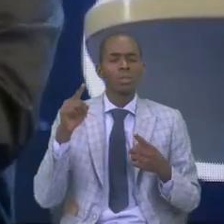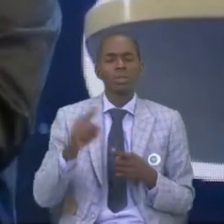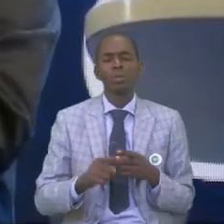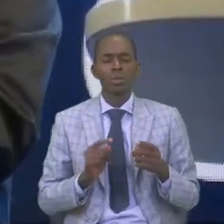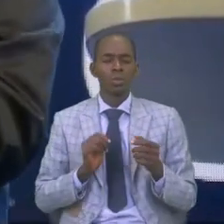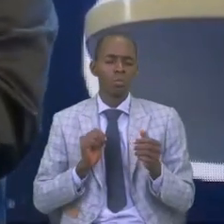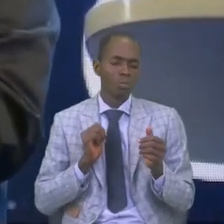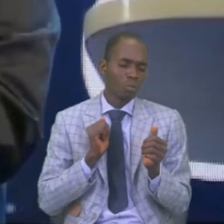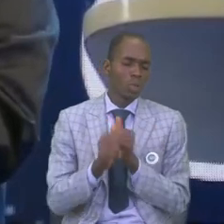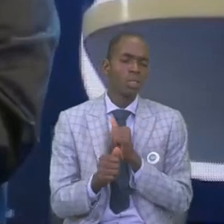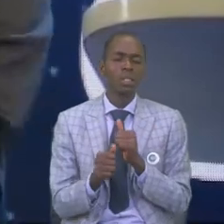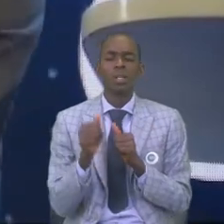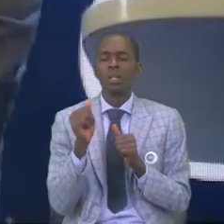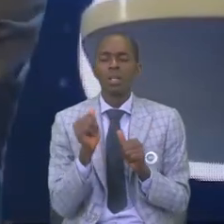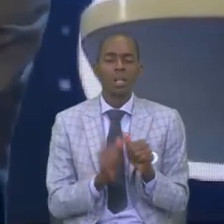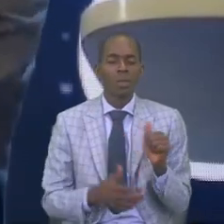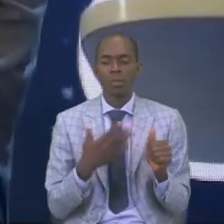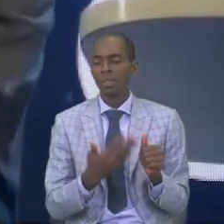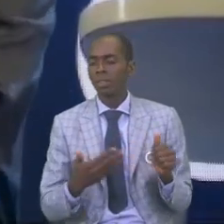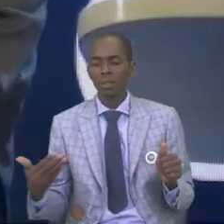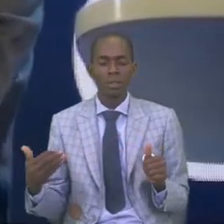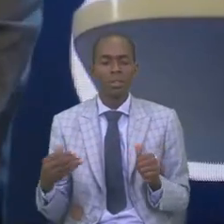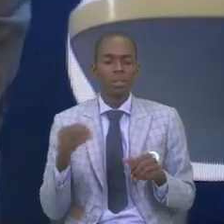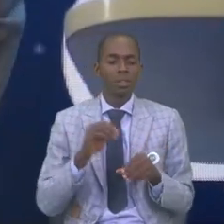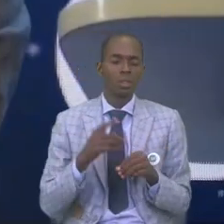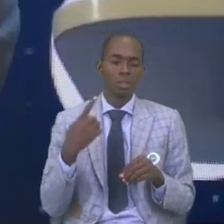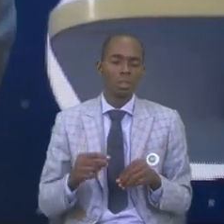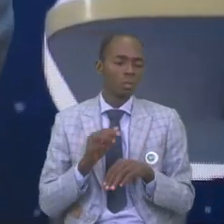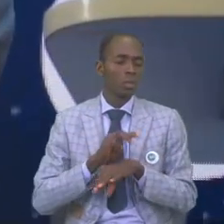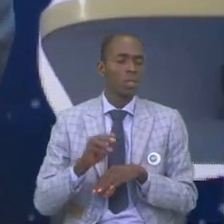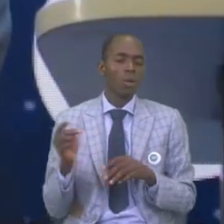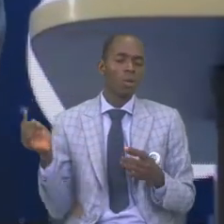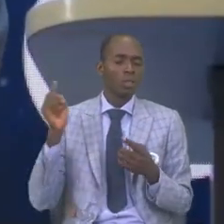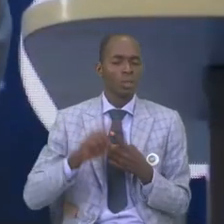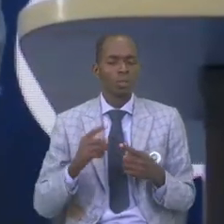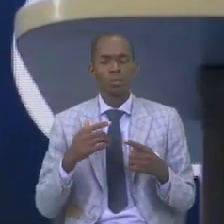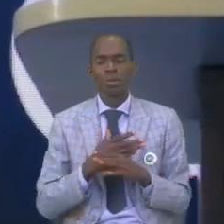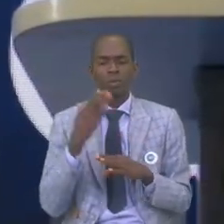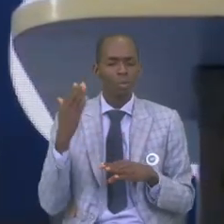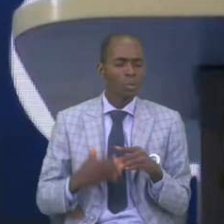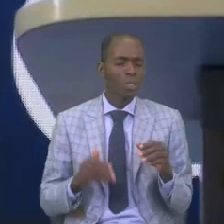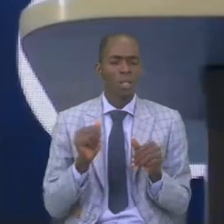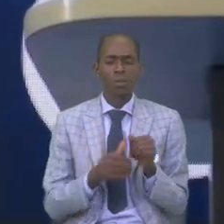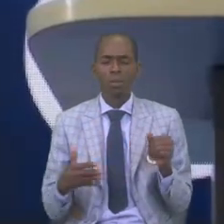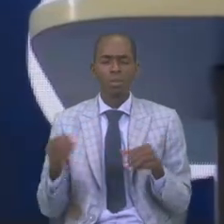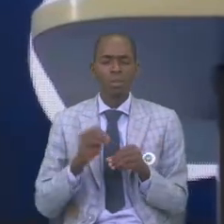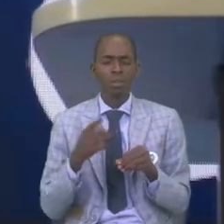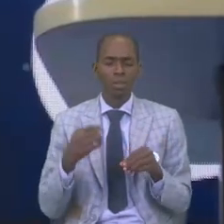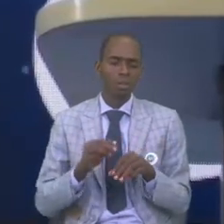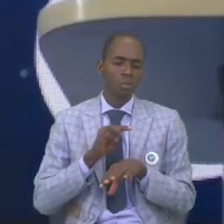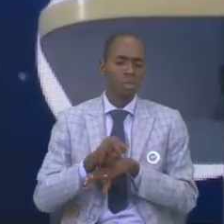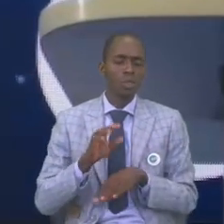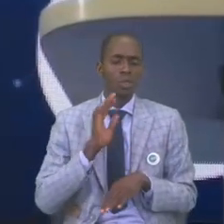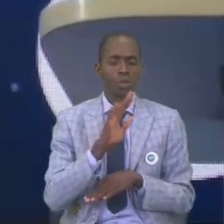T in the ministry, until you dot every I in the ministry. Your